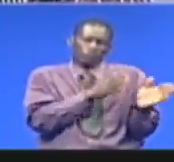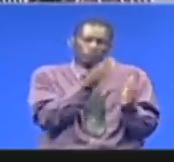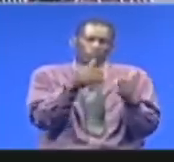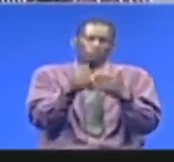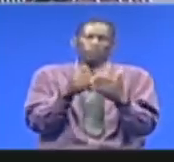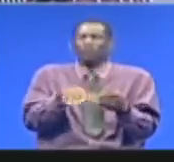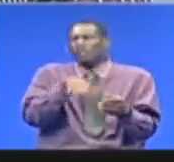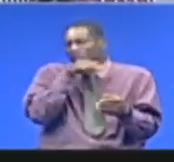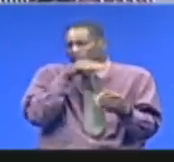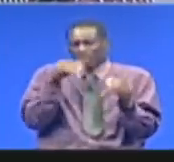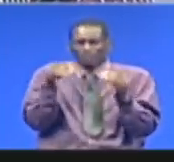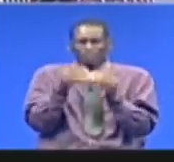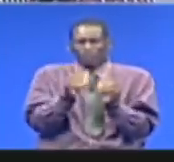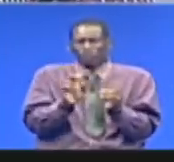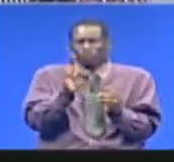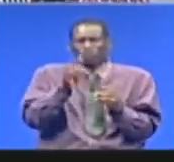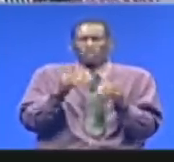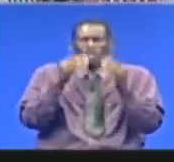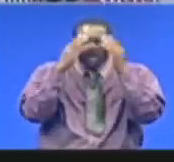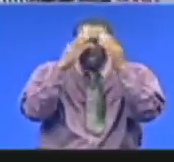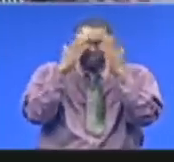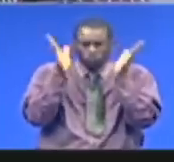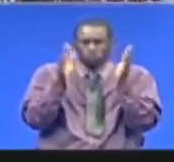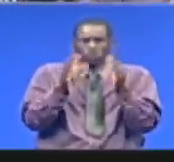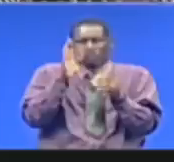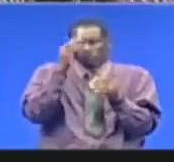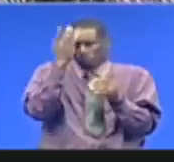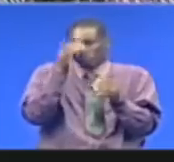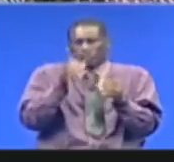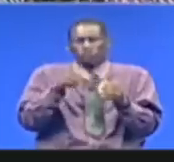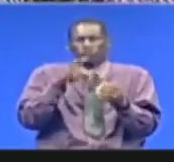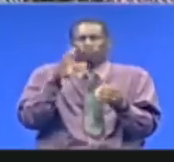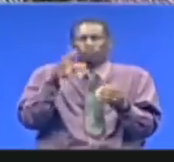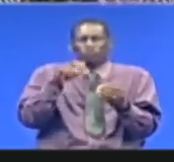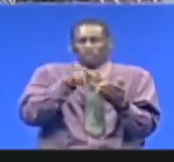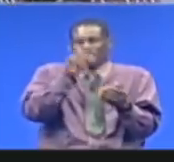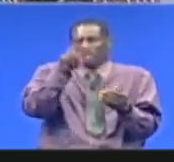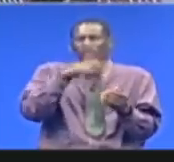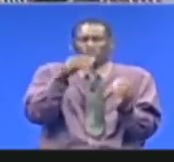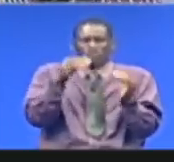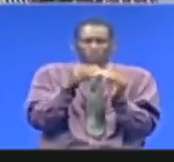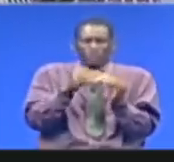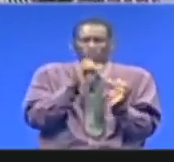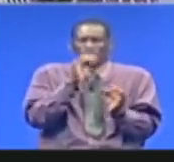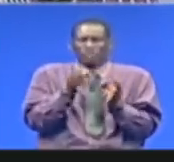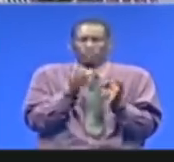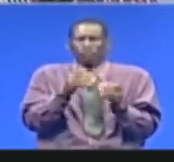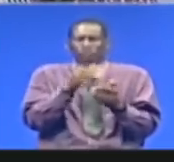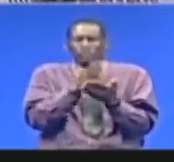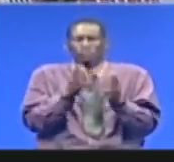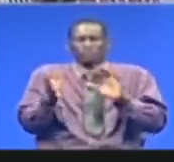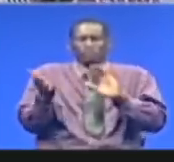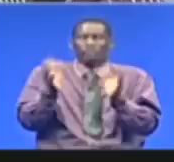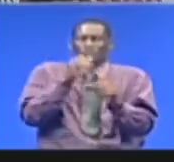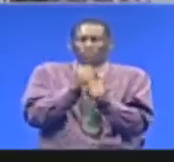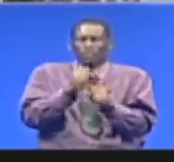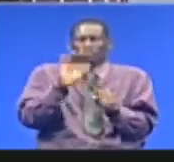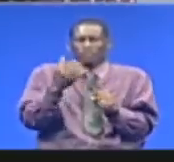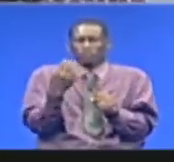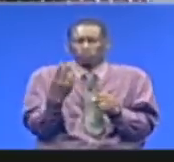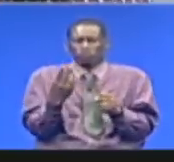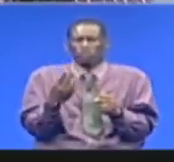therefore, I don't see reasons why actually they shouldn't meet. If, again, it is something that is fair, that was done by the two, there's nothing wrong with Raila coming